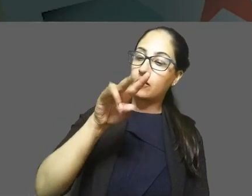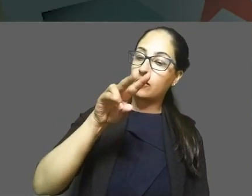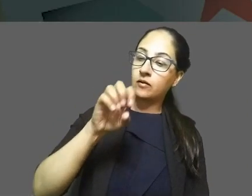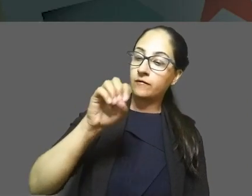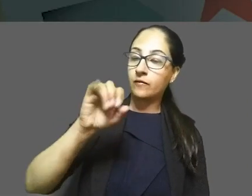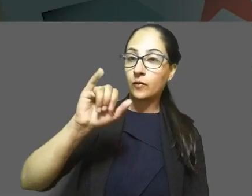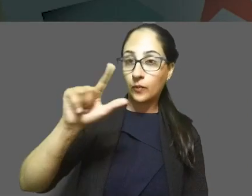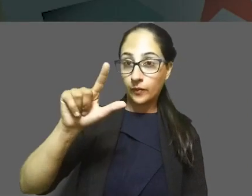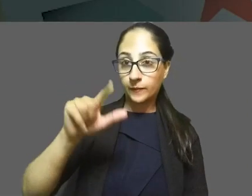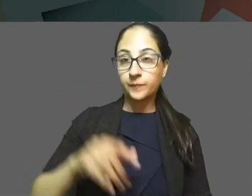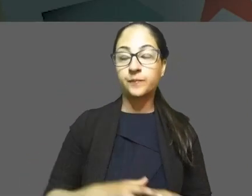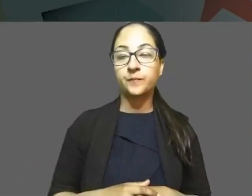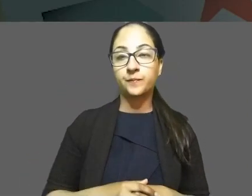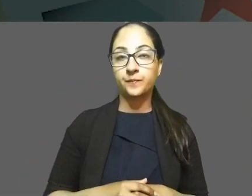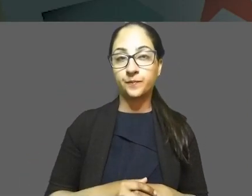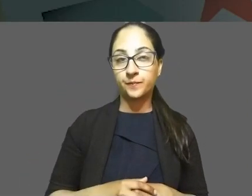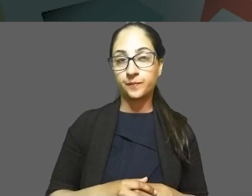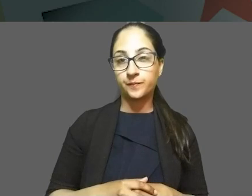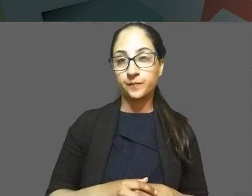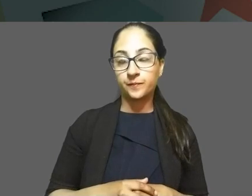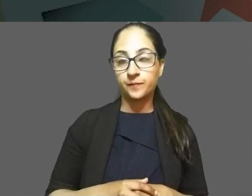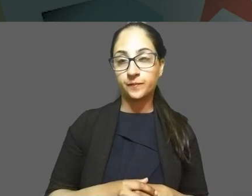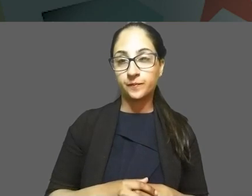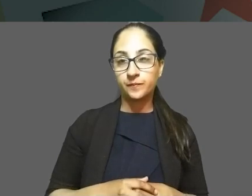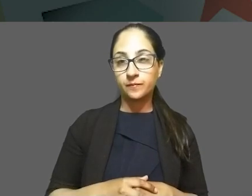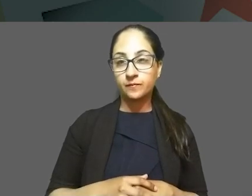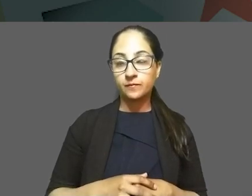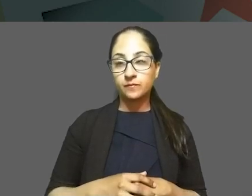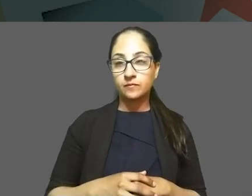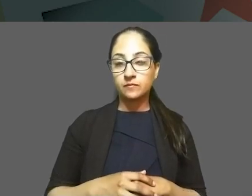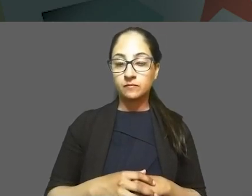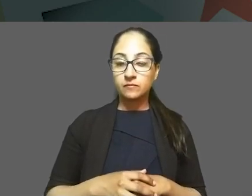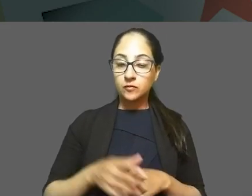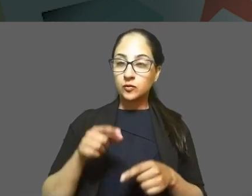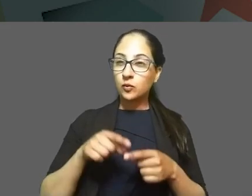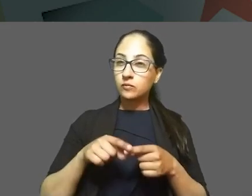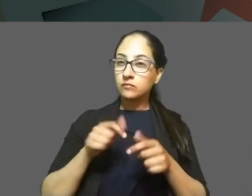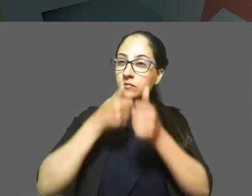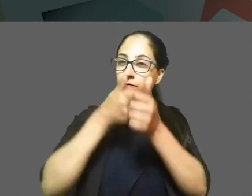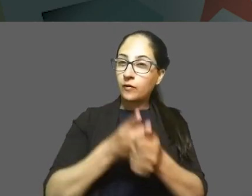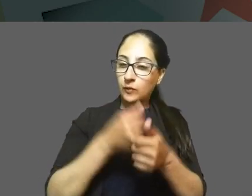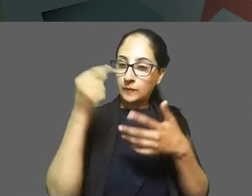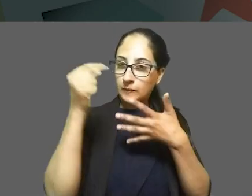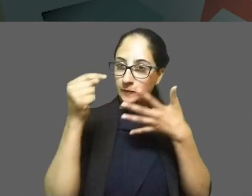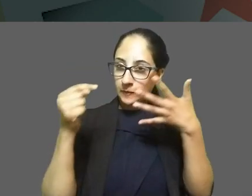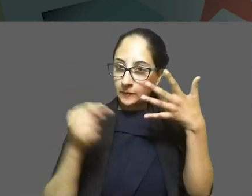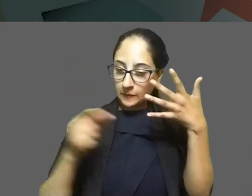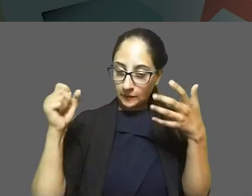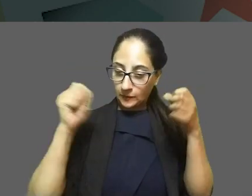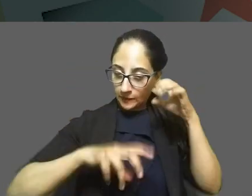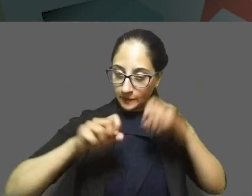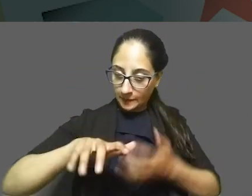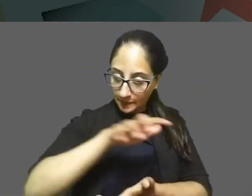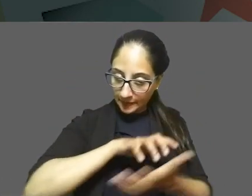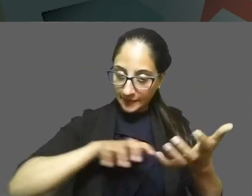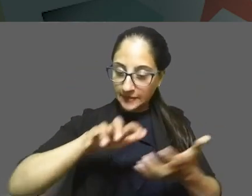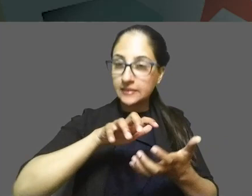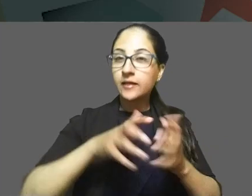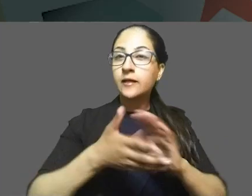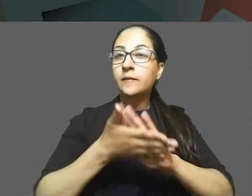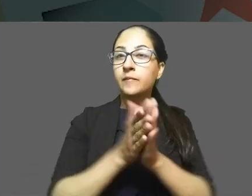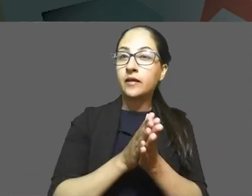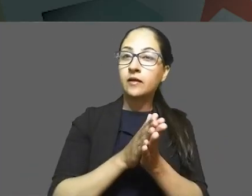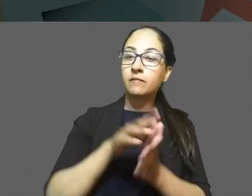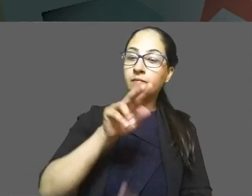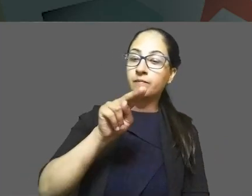we're making will probably make 5 to 6 naans of a decent size. If you wanted to roll them